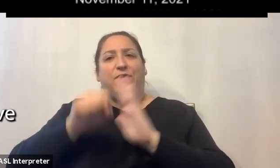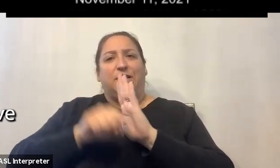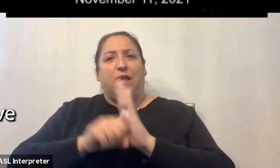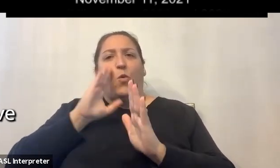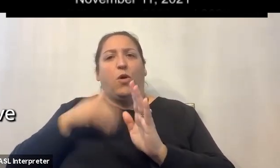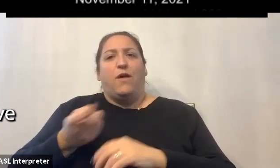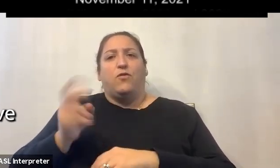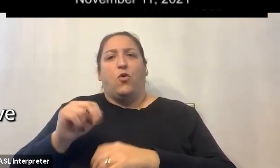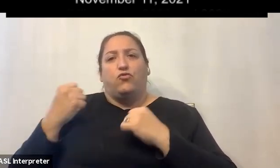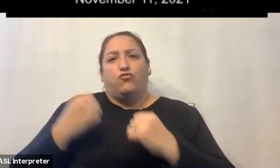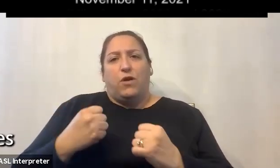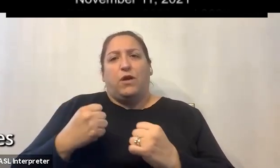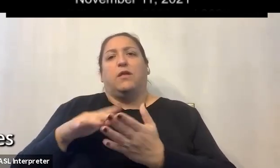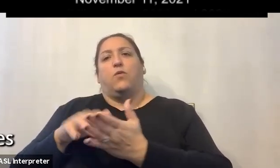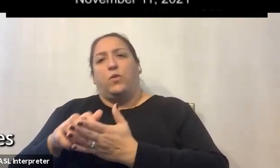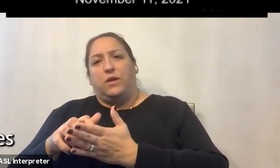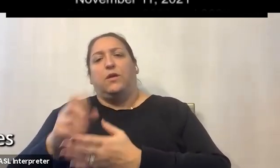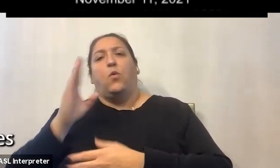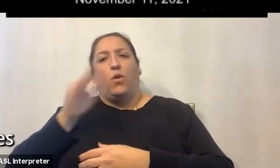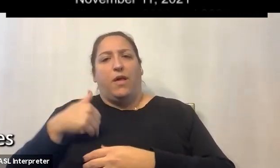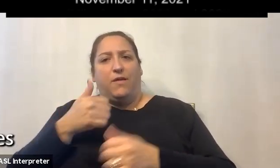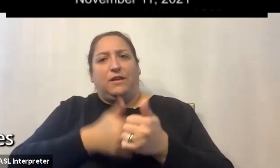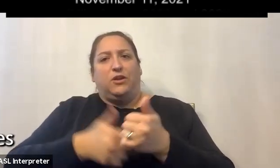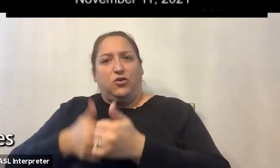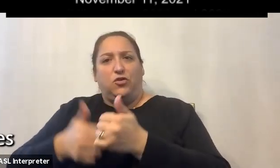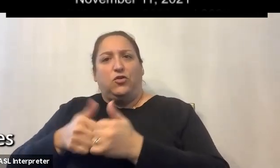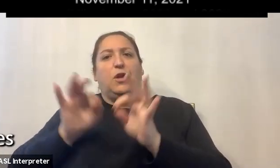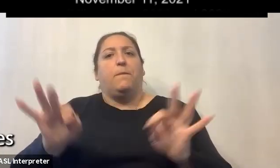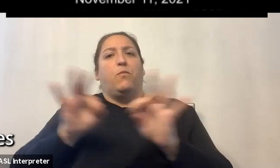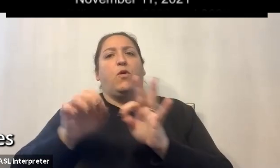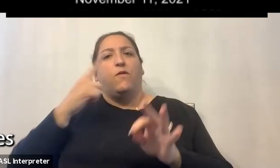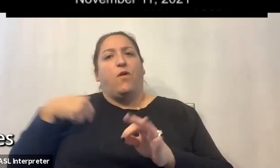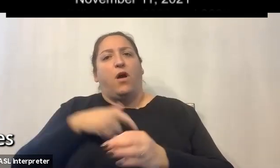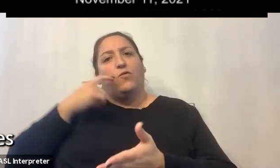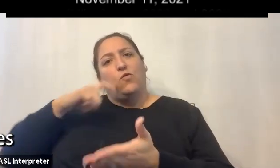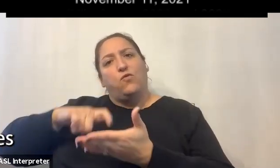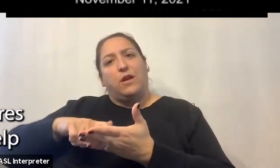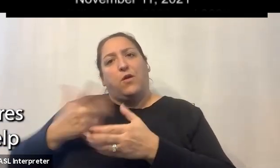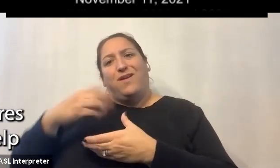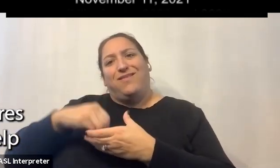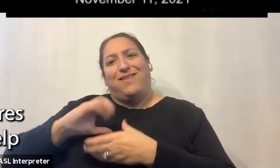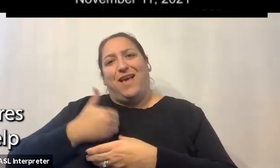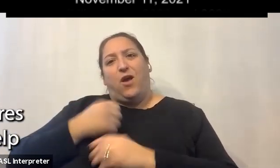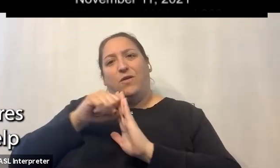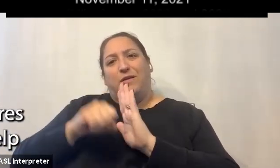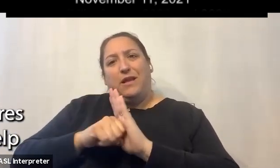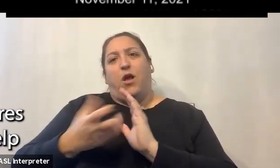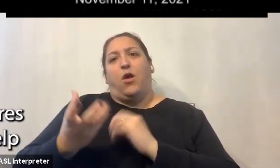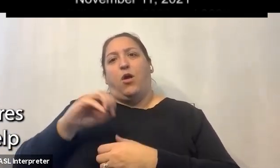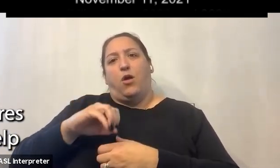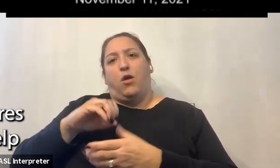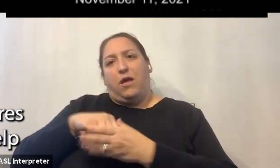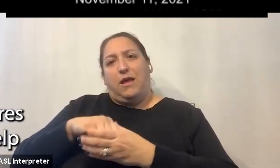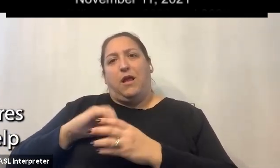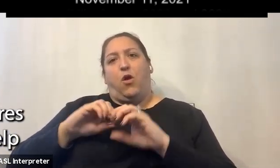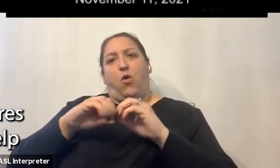its strengths and weaknesses. It's important for us to recognize within our states or within our organizational